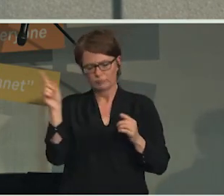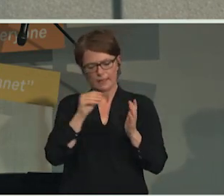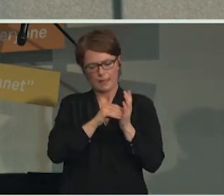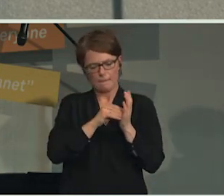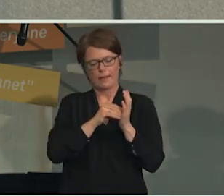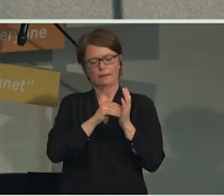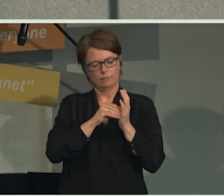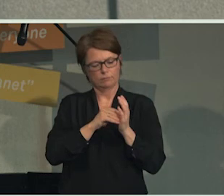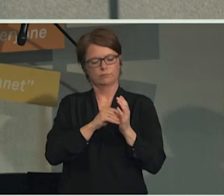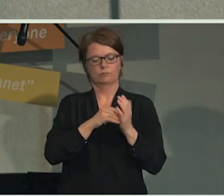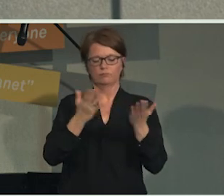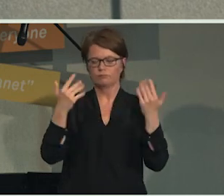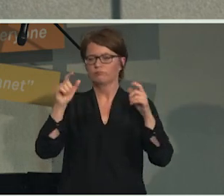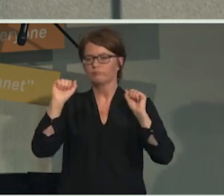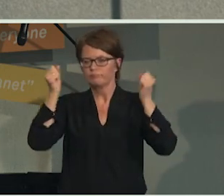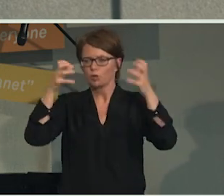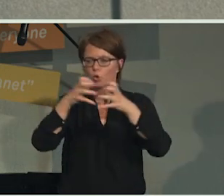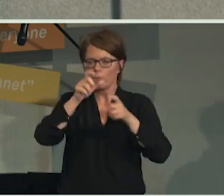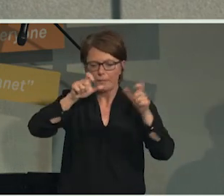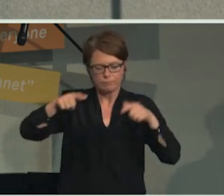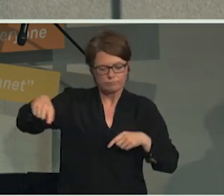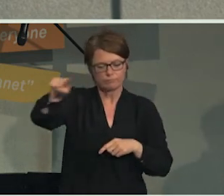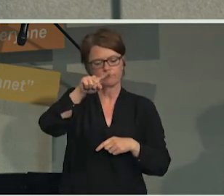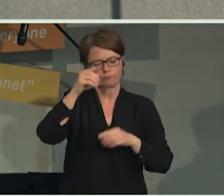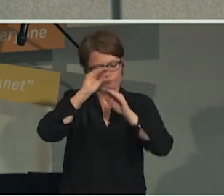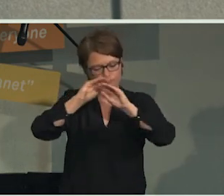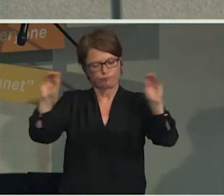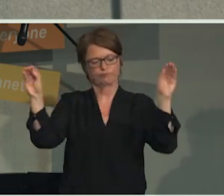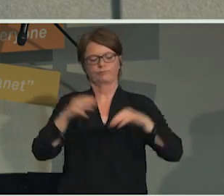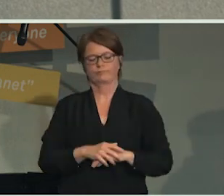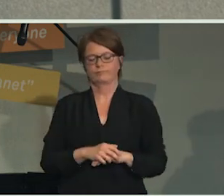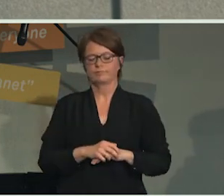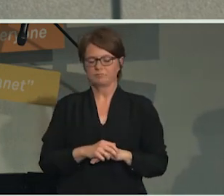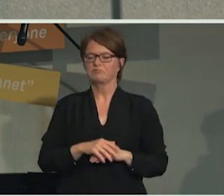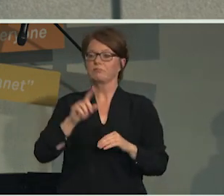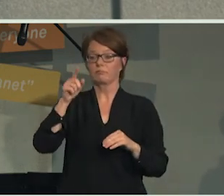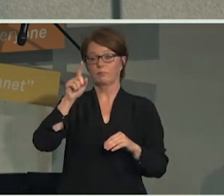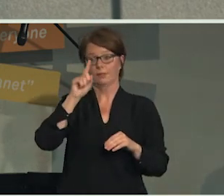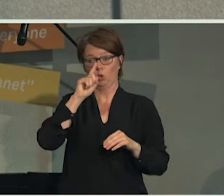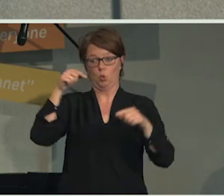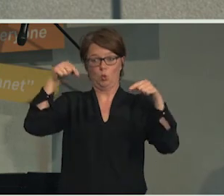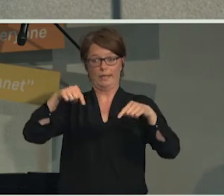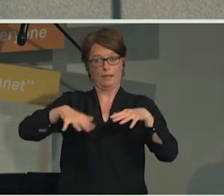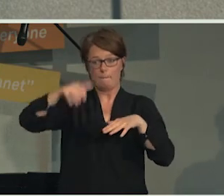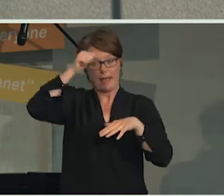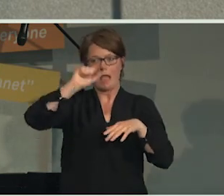Yes. It's the QTB Park Festival. It's